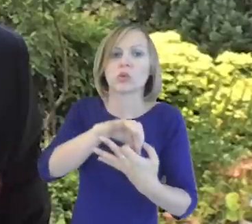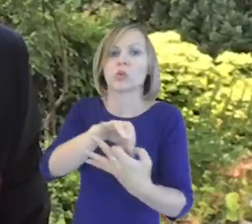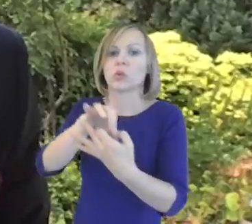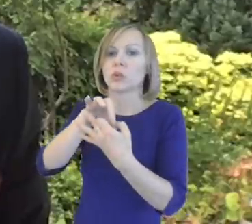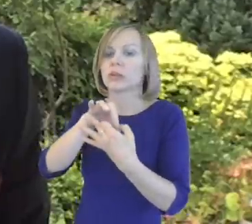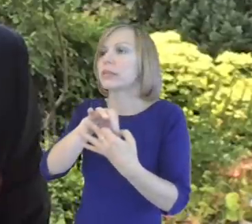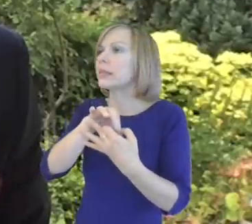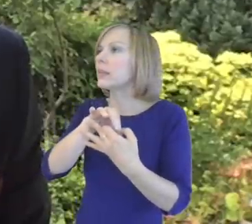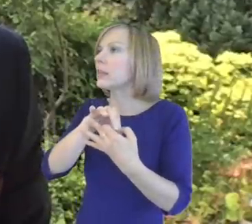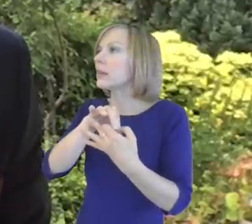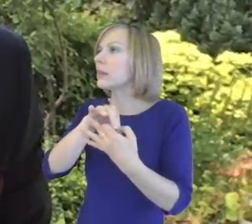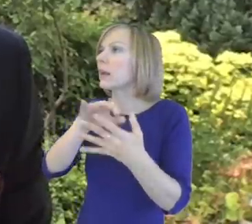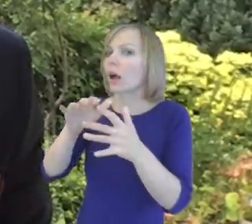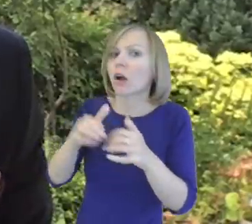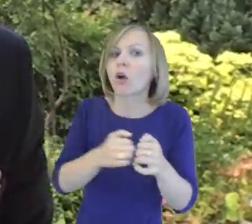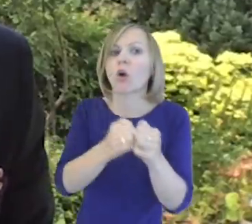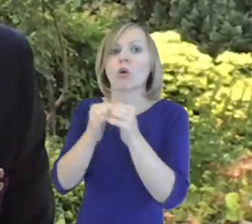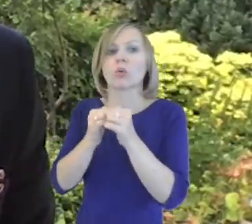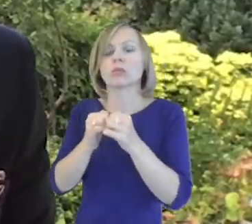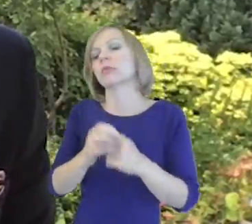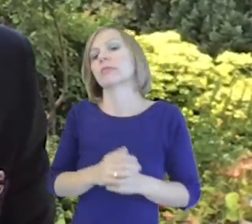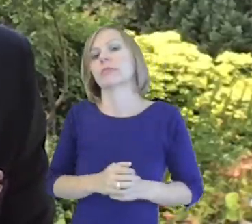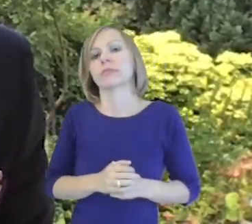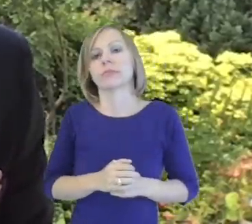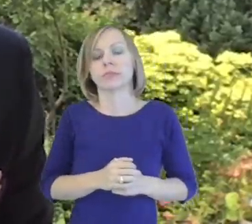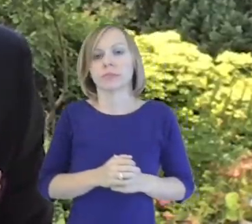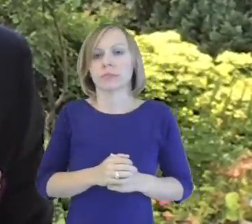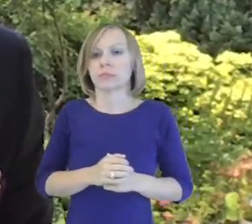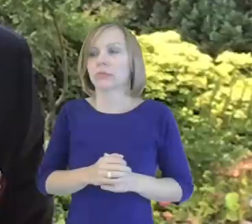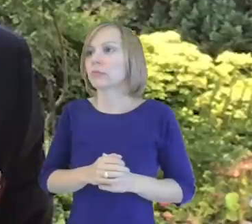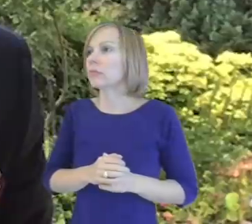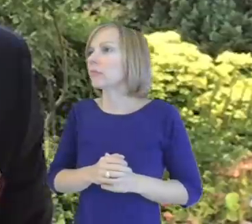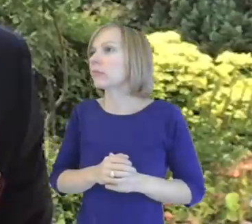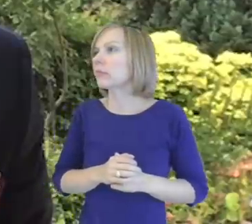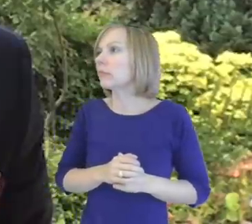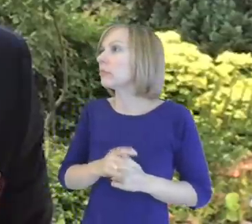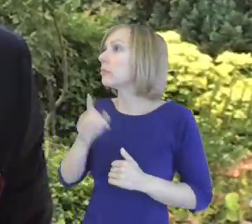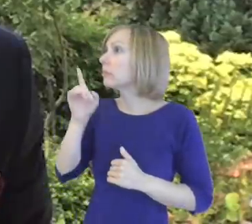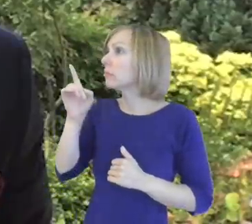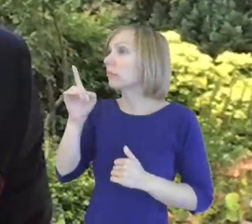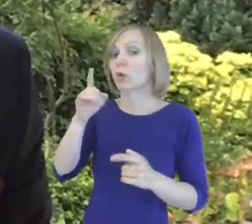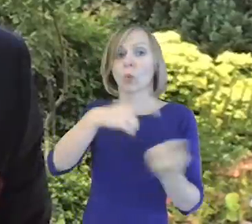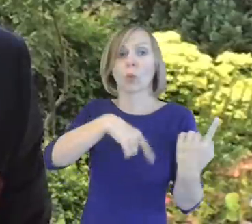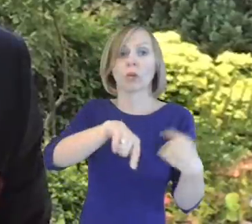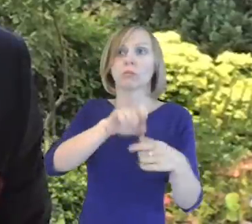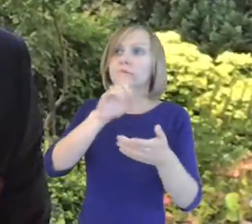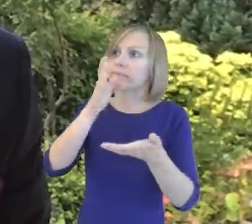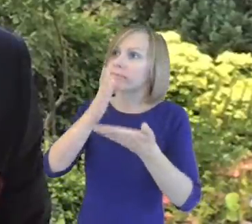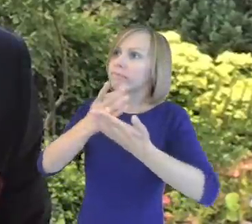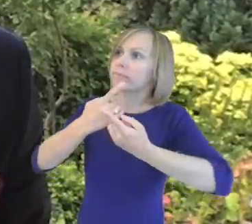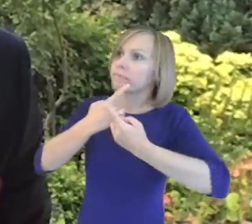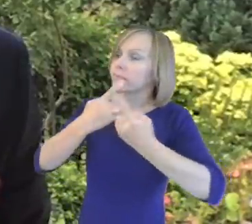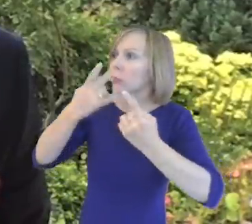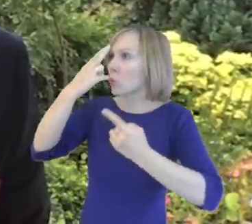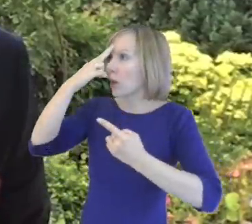and concord, and grant that all they that do confess thy holy name may agree in the truth of